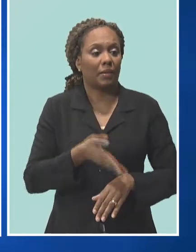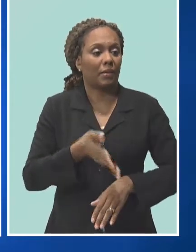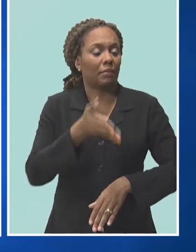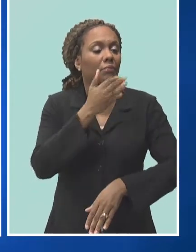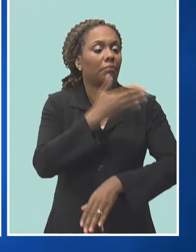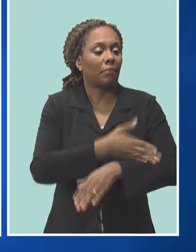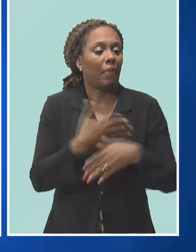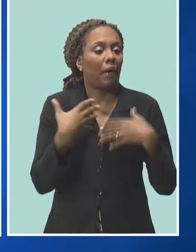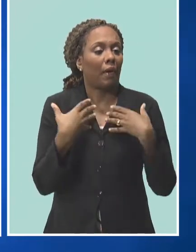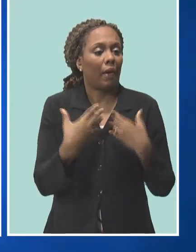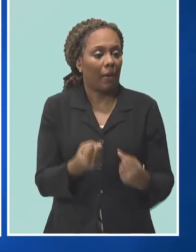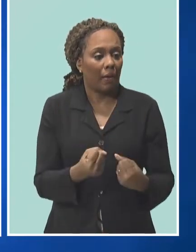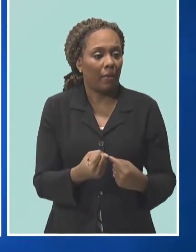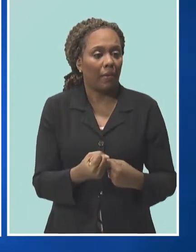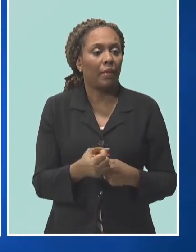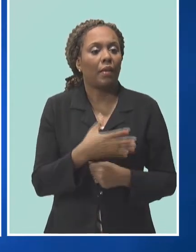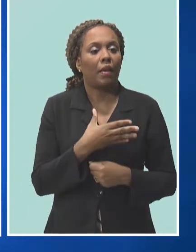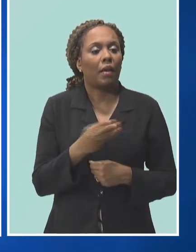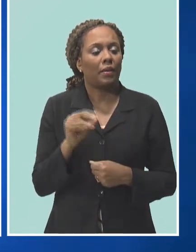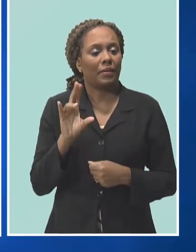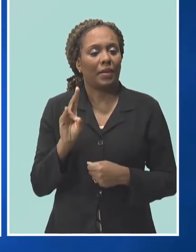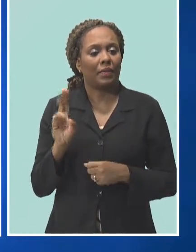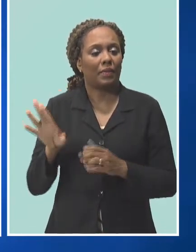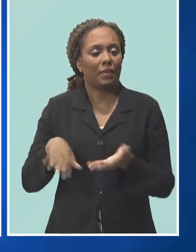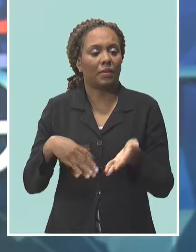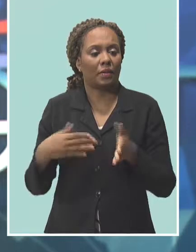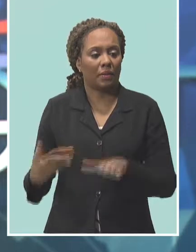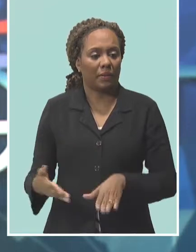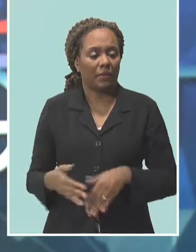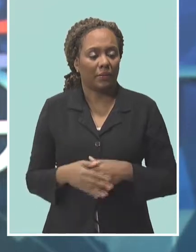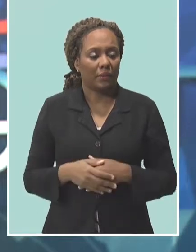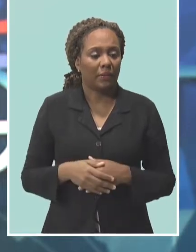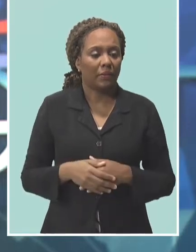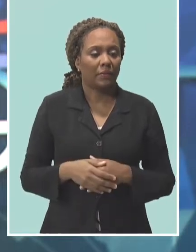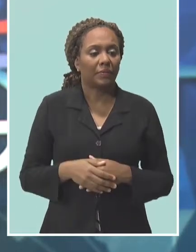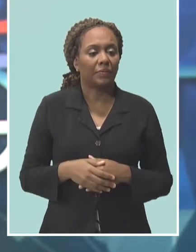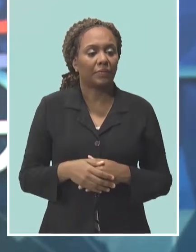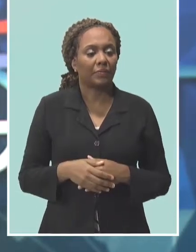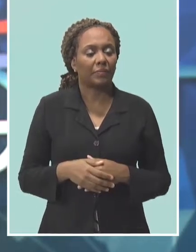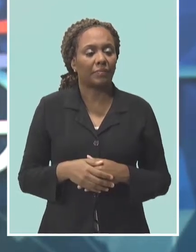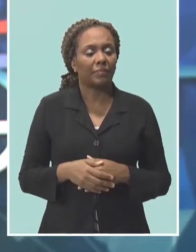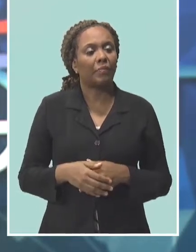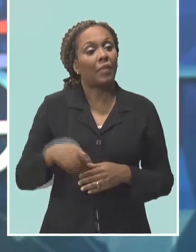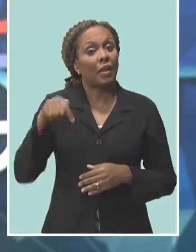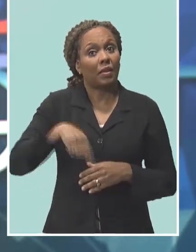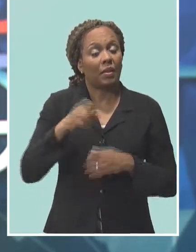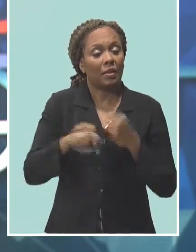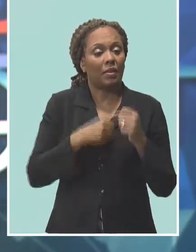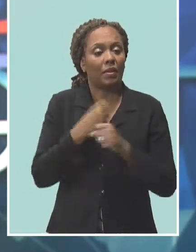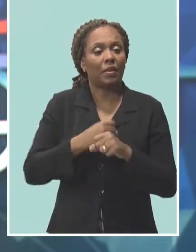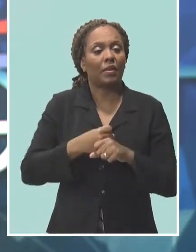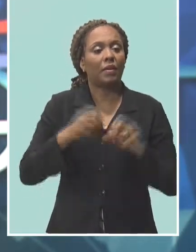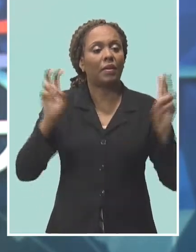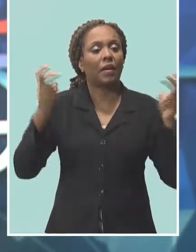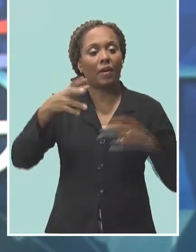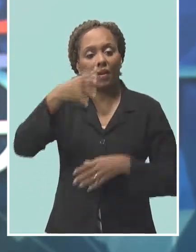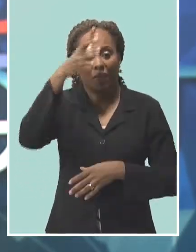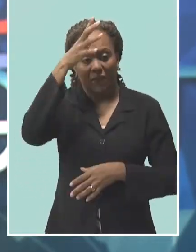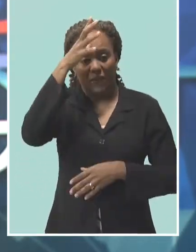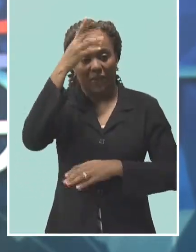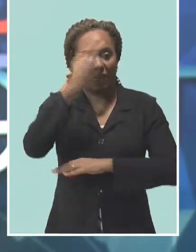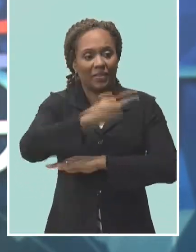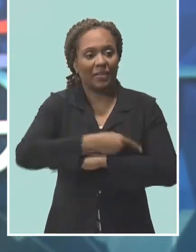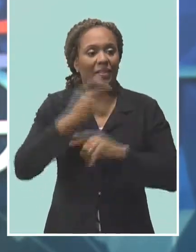illness, 85 have recovered, and 7 have died. Well, this year's Father's Day celebrations